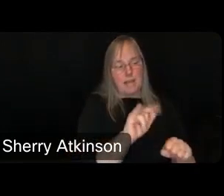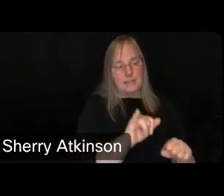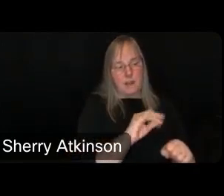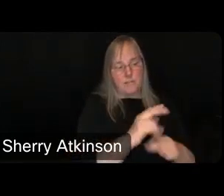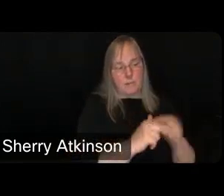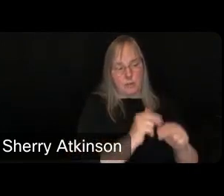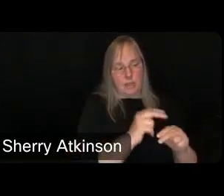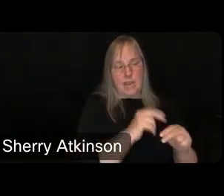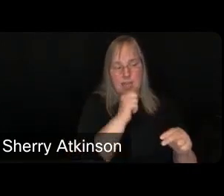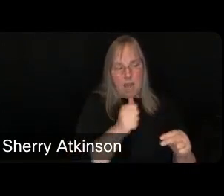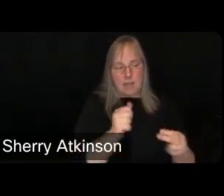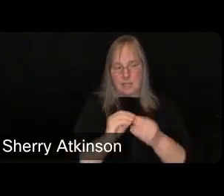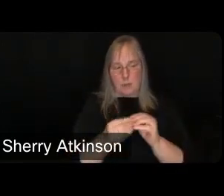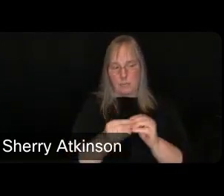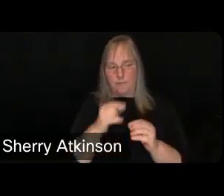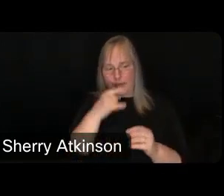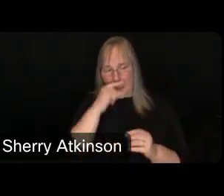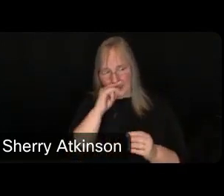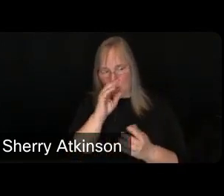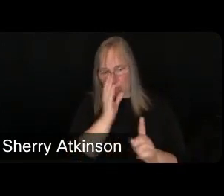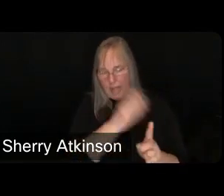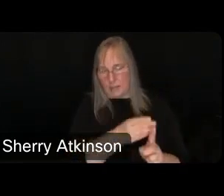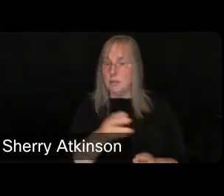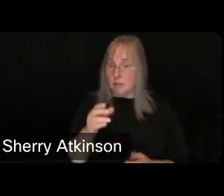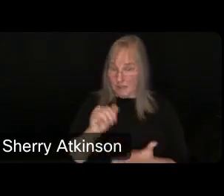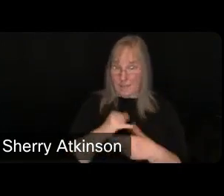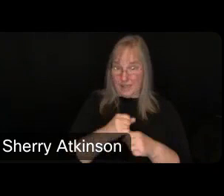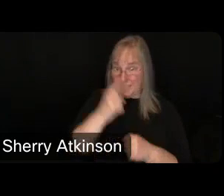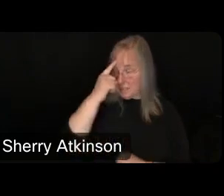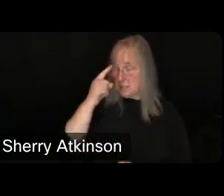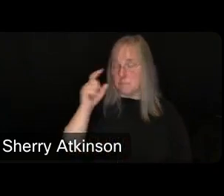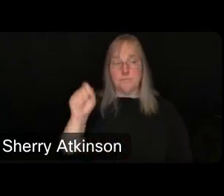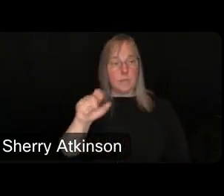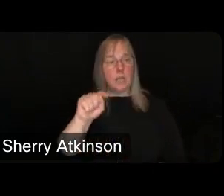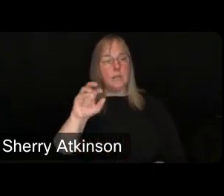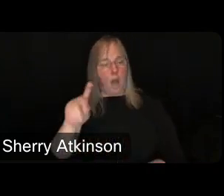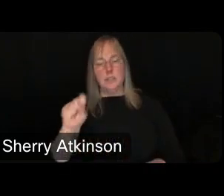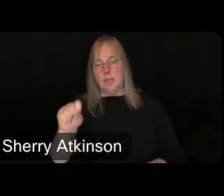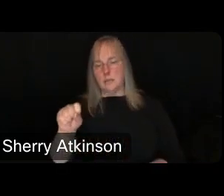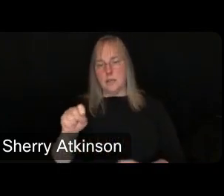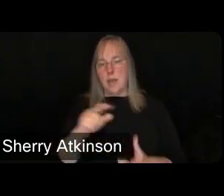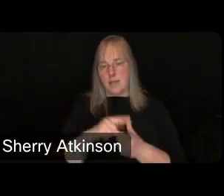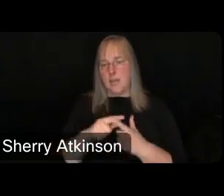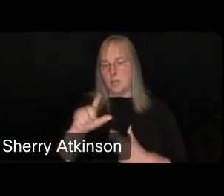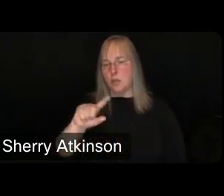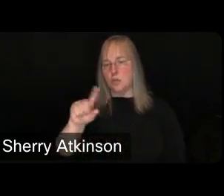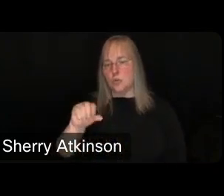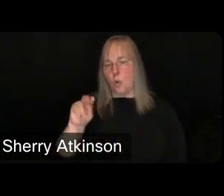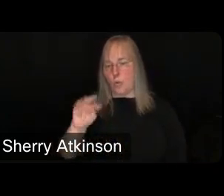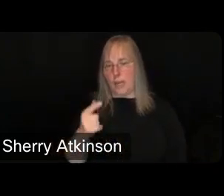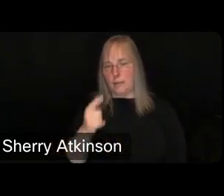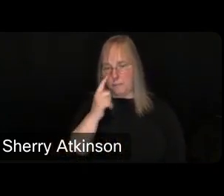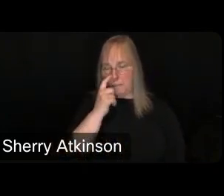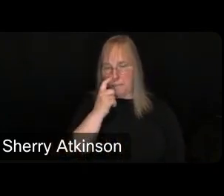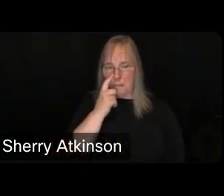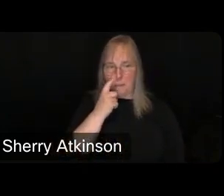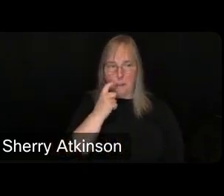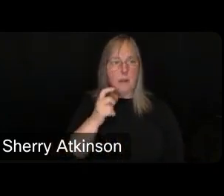that make sense? Yeah, right. Of course, and then the zoning and right. So where you